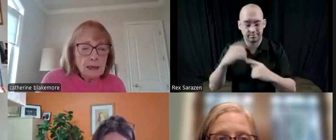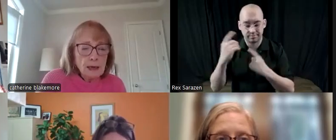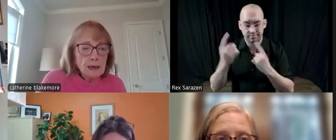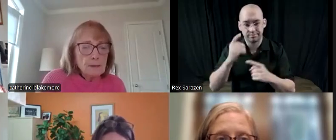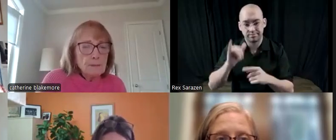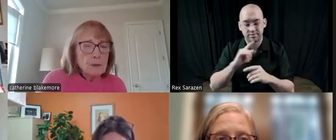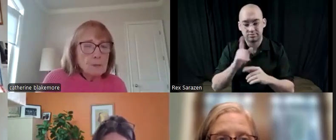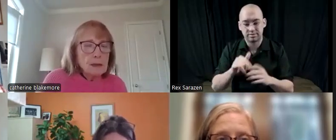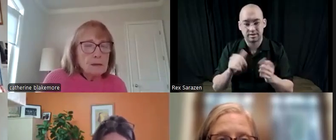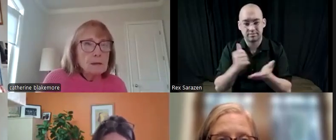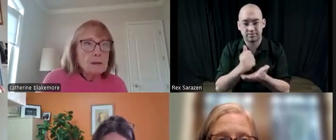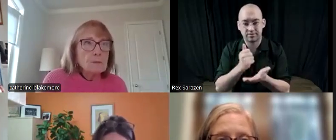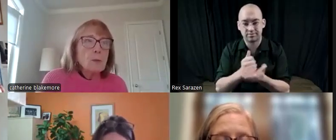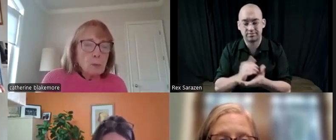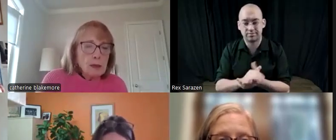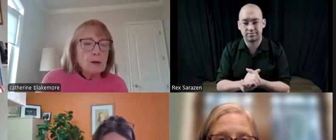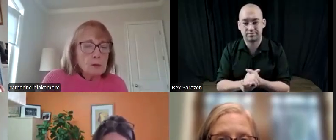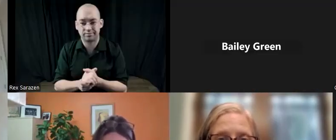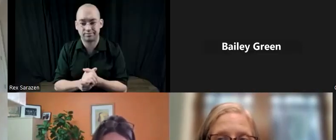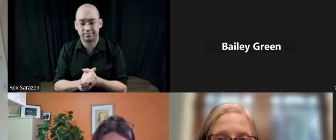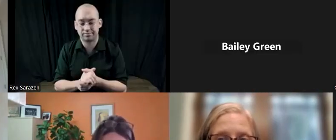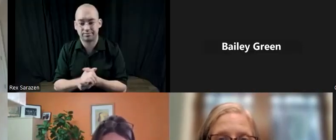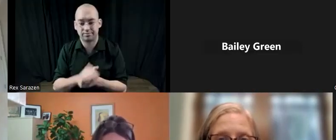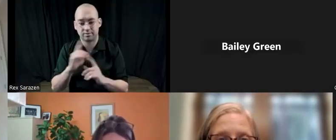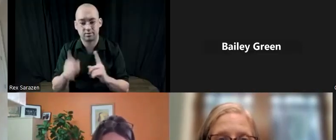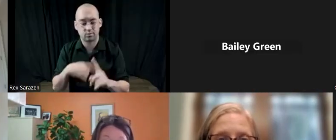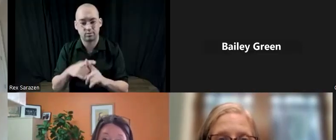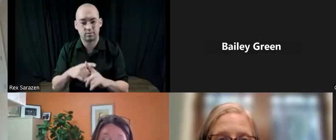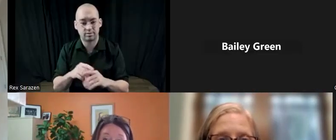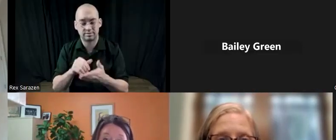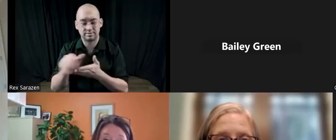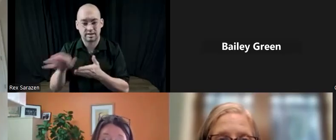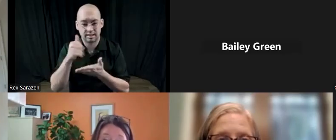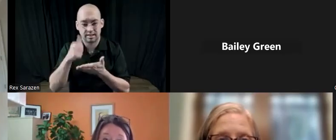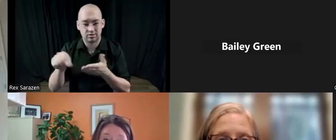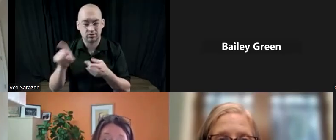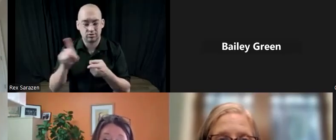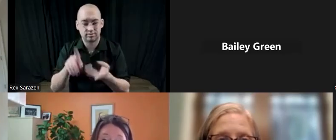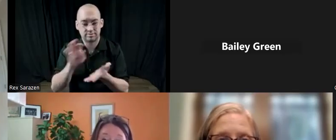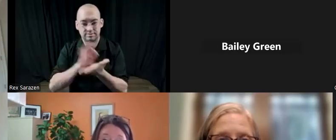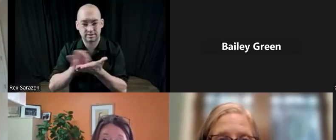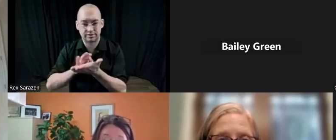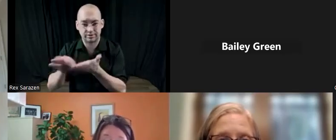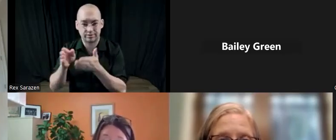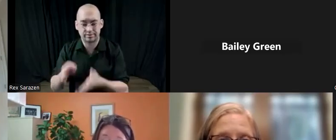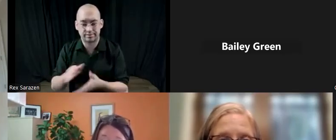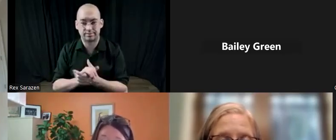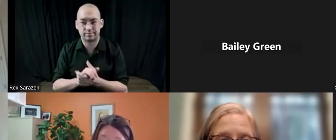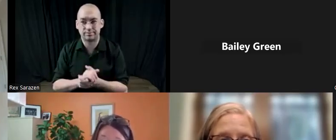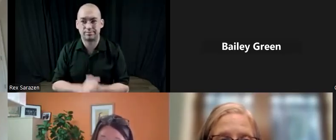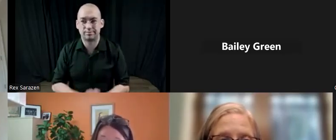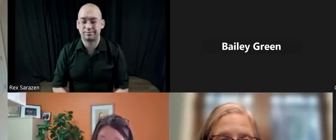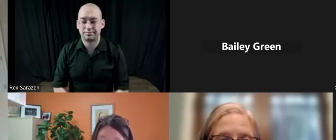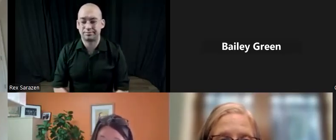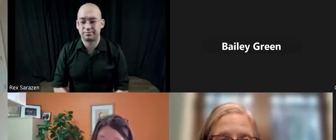And we can, when we're putting our letter to the secretary at the end, make sure that gets mentioned.